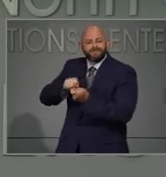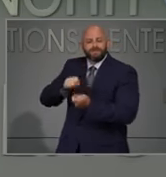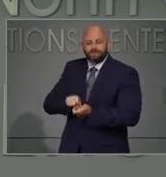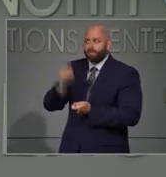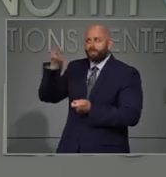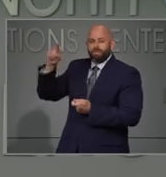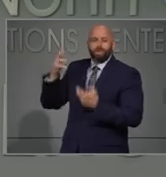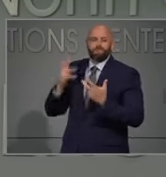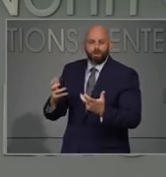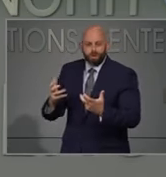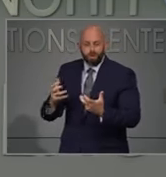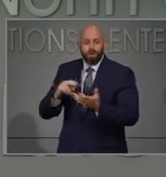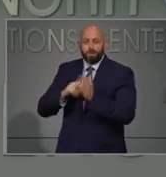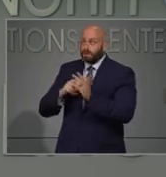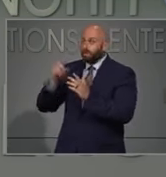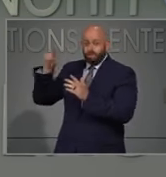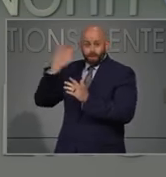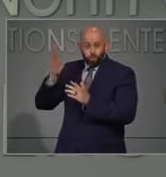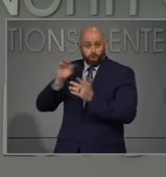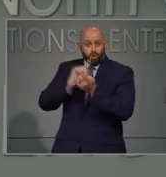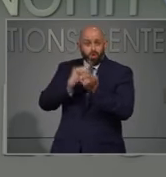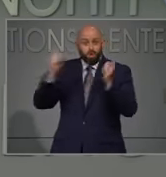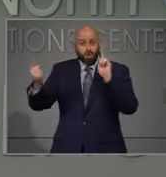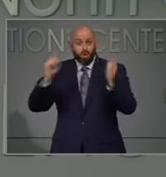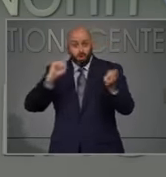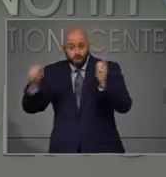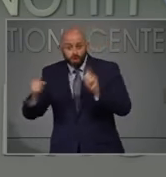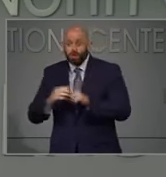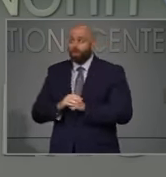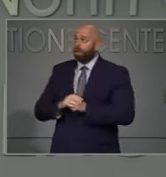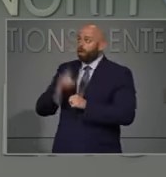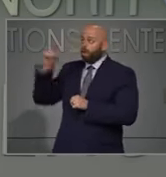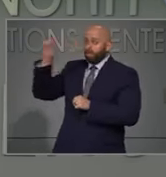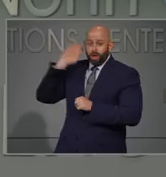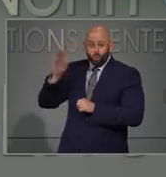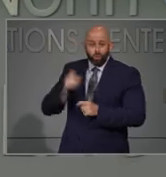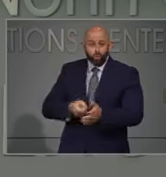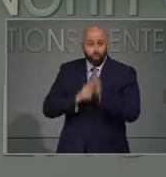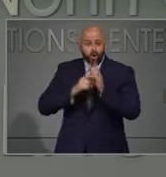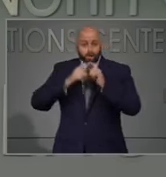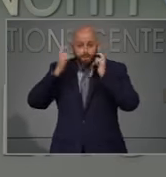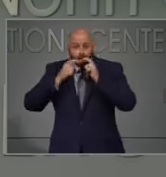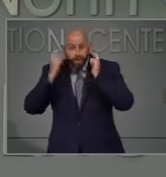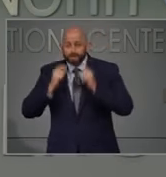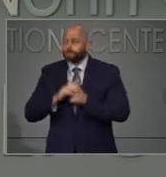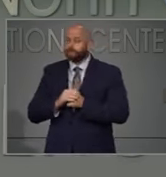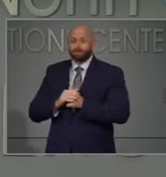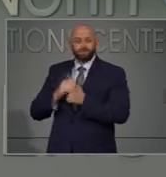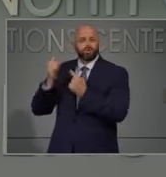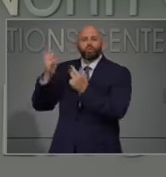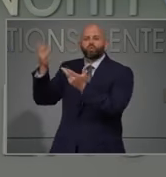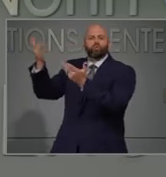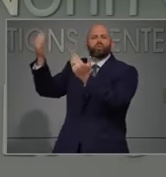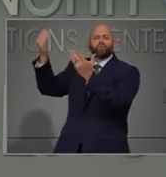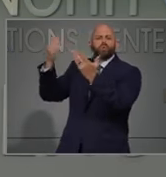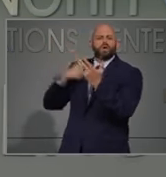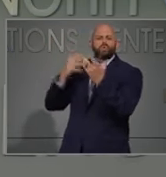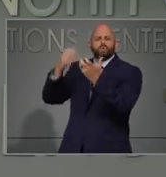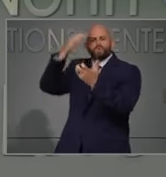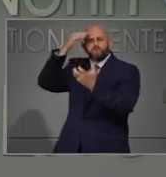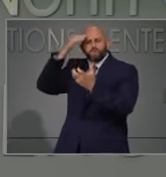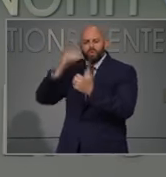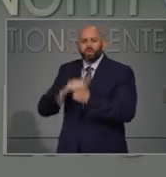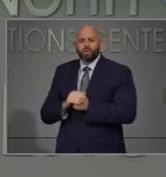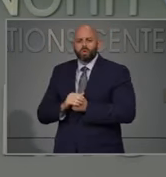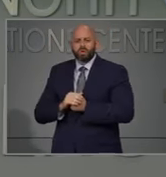going to put in place? Are they going to require face masks? How are they going to handle people that if